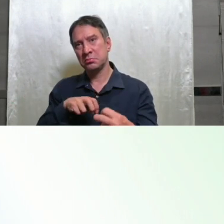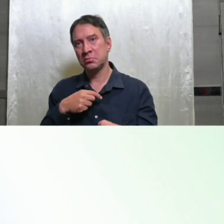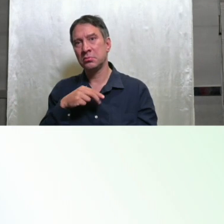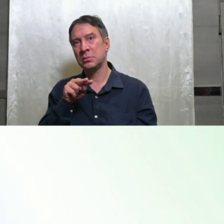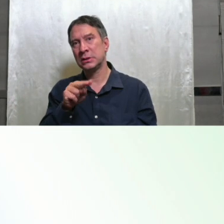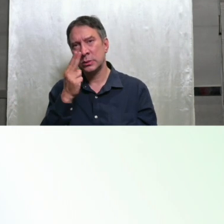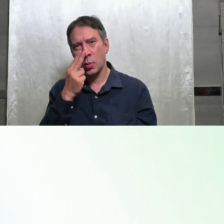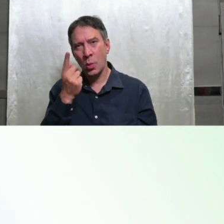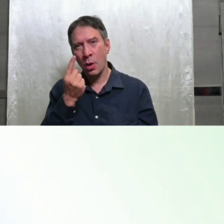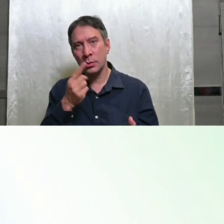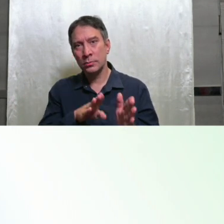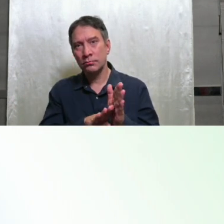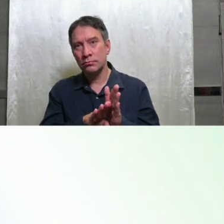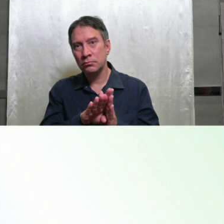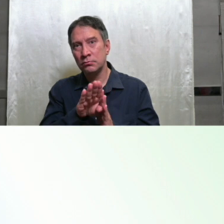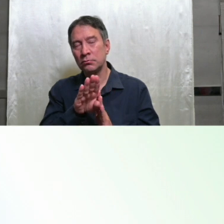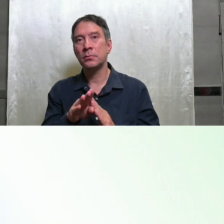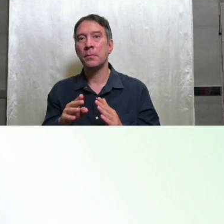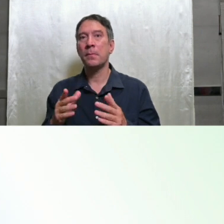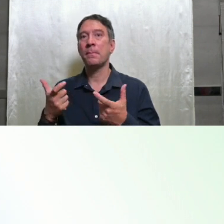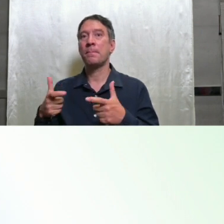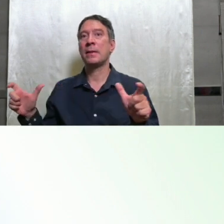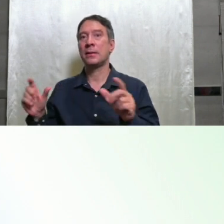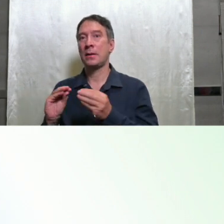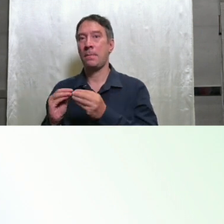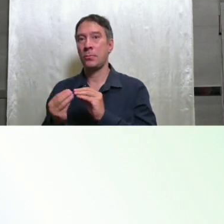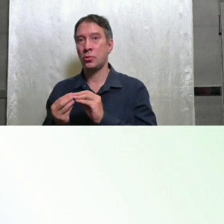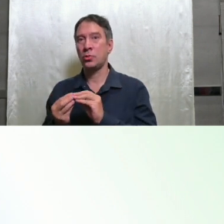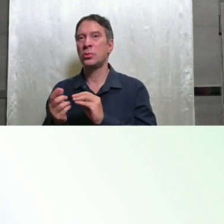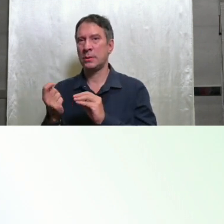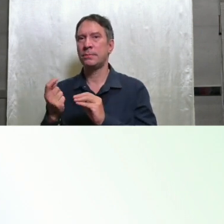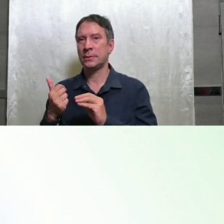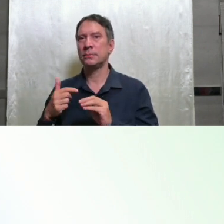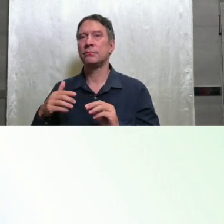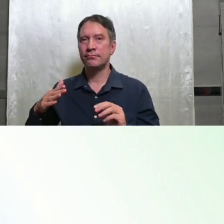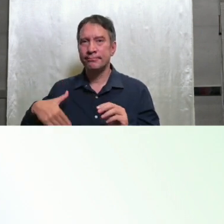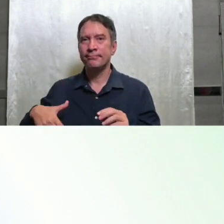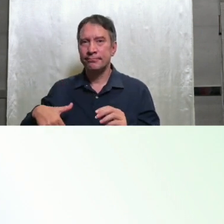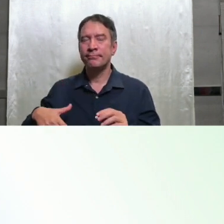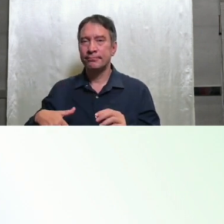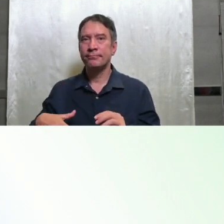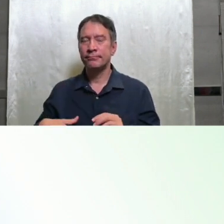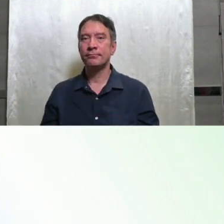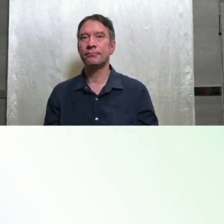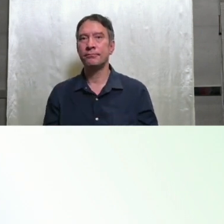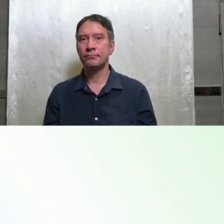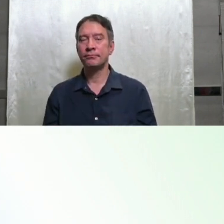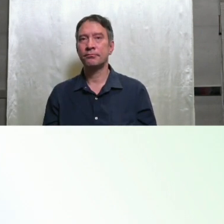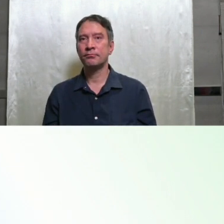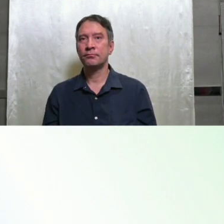has corroborated how effective personal tutoring is in achieving a deeper engagement and stronger lesson understanding. But the problem